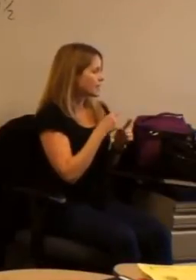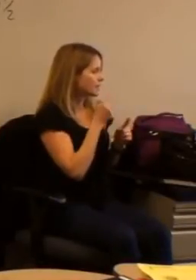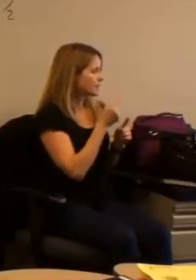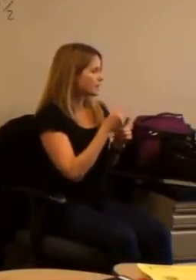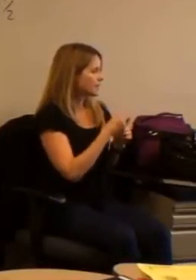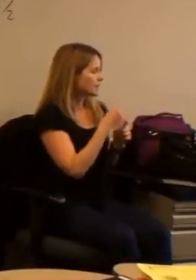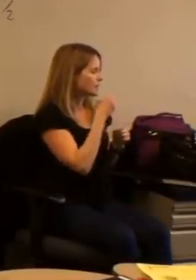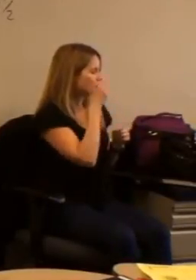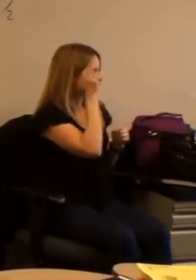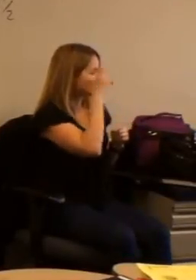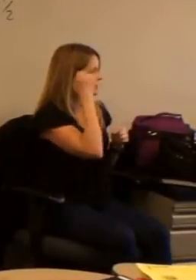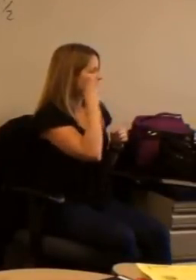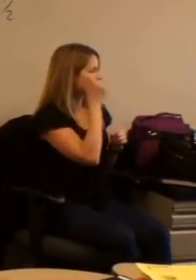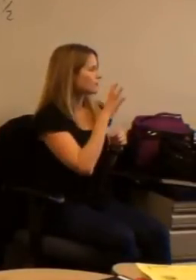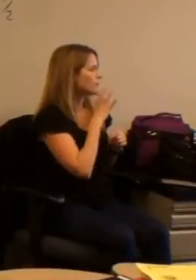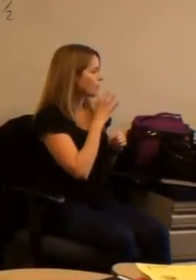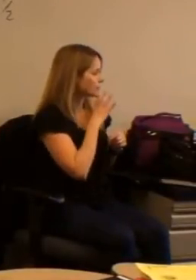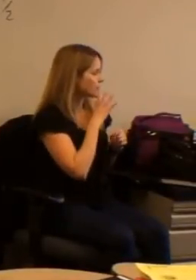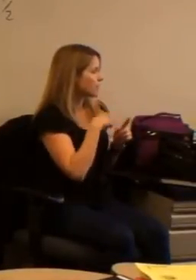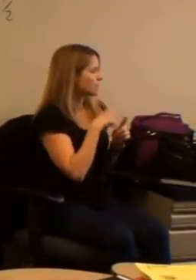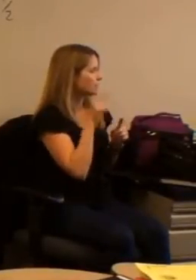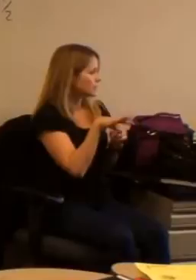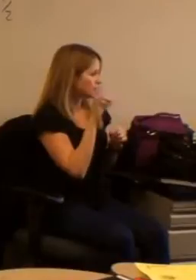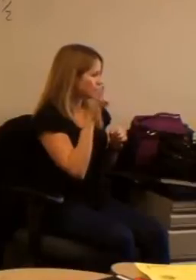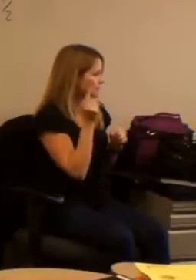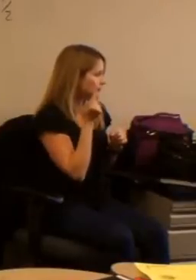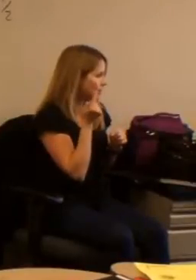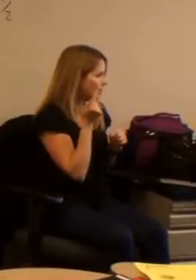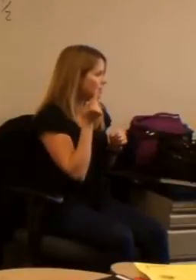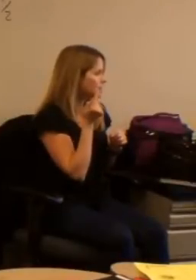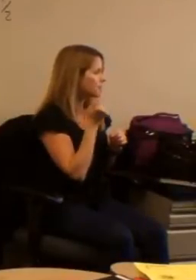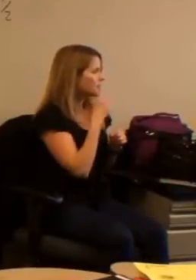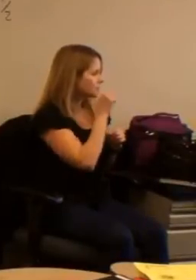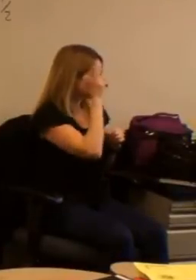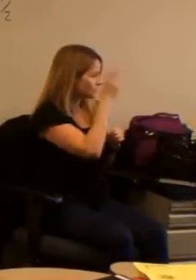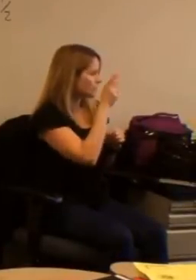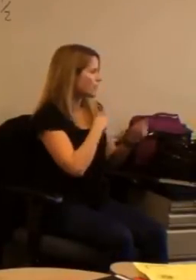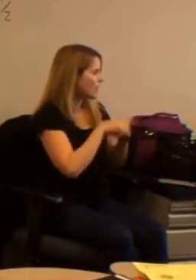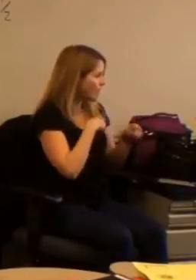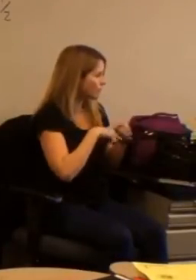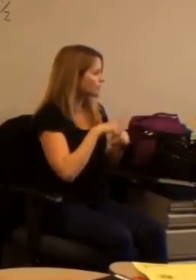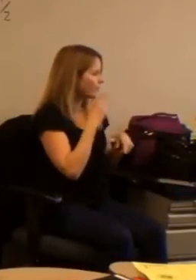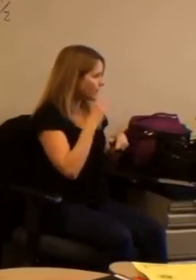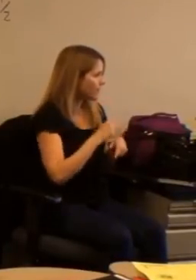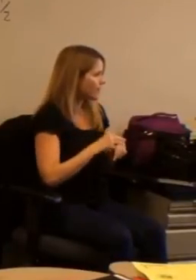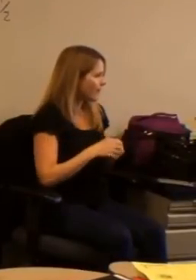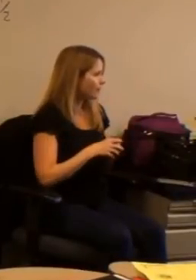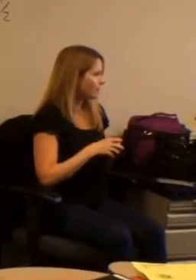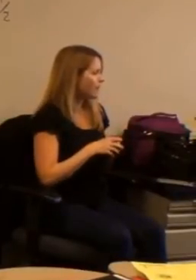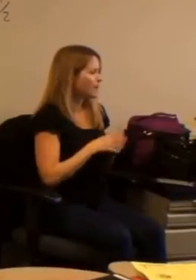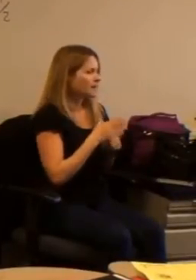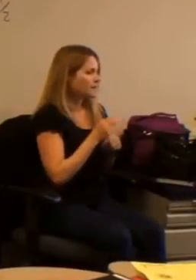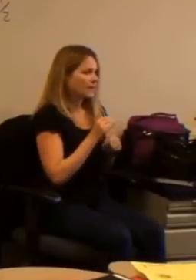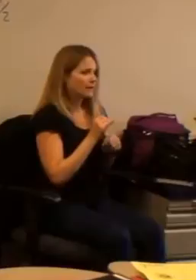Mrs. Sinclair talks or when you call on someone, um, Ms. Trippi would always sign for them. And,